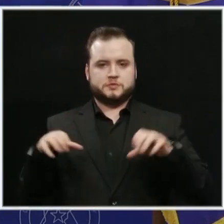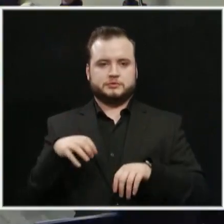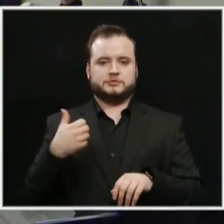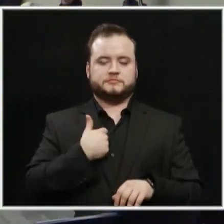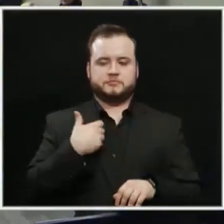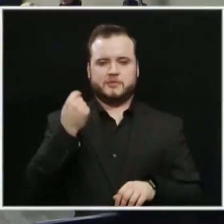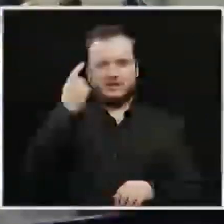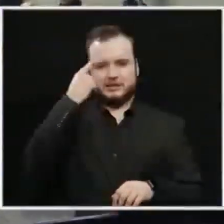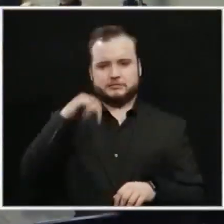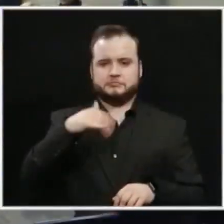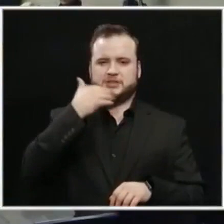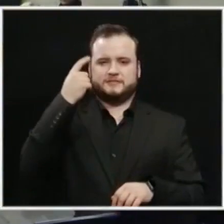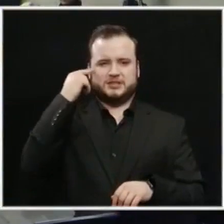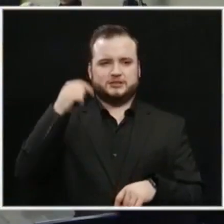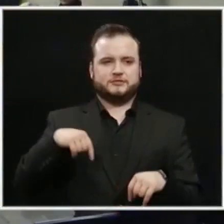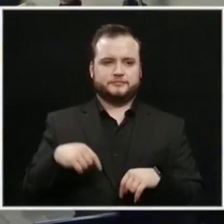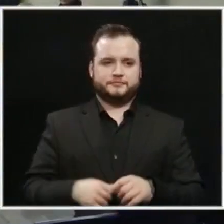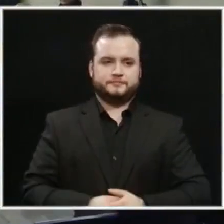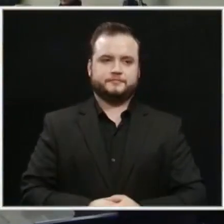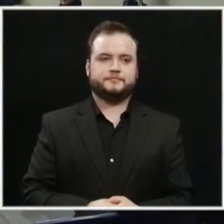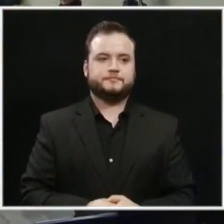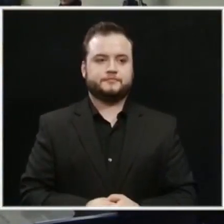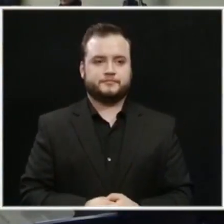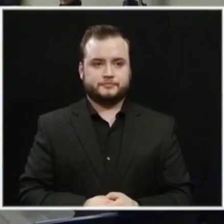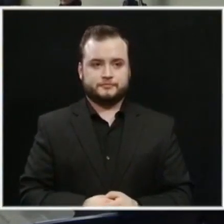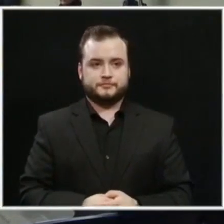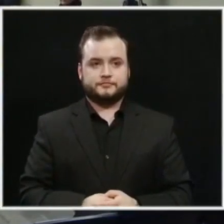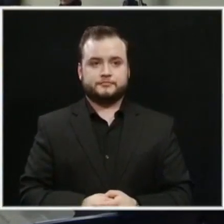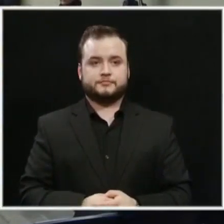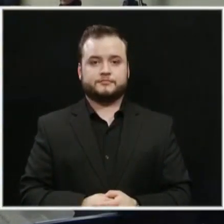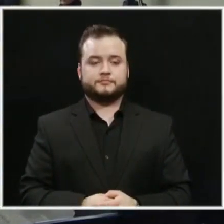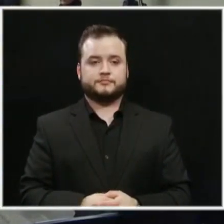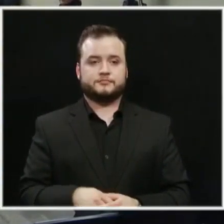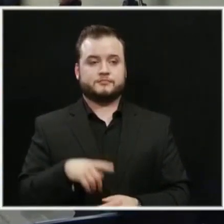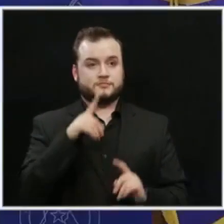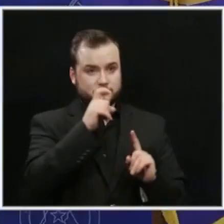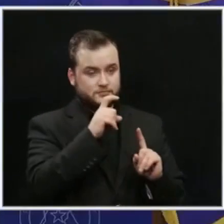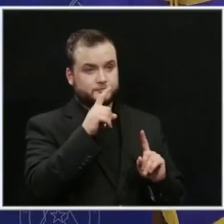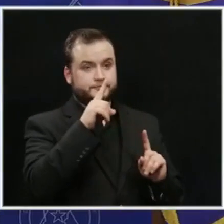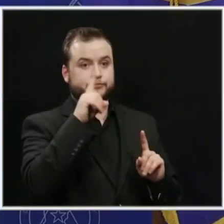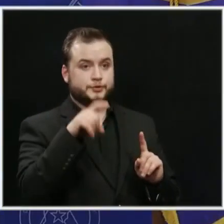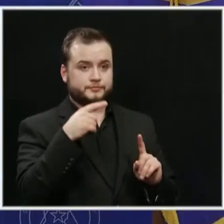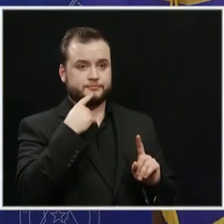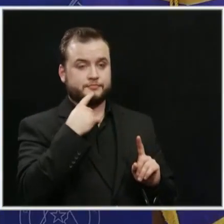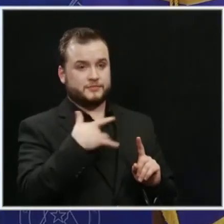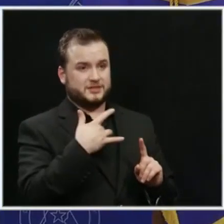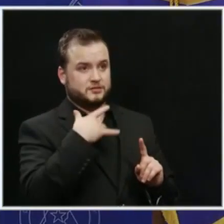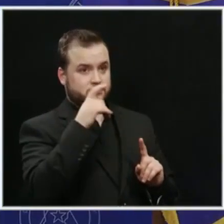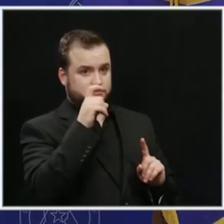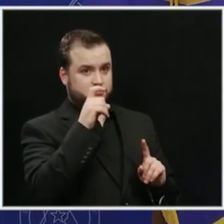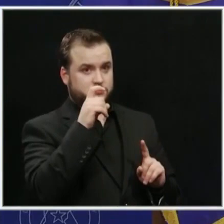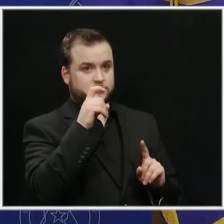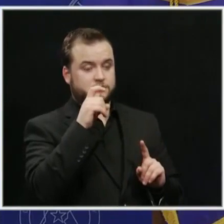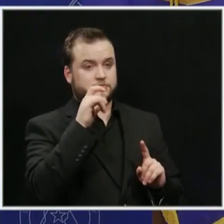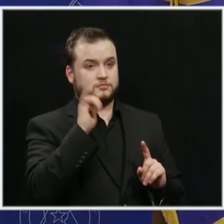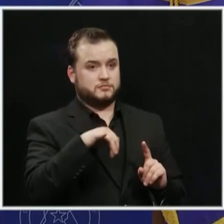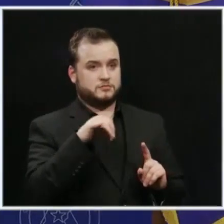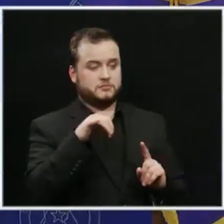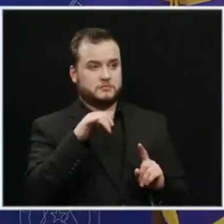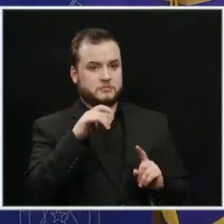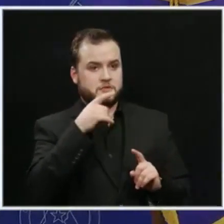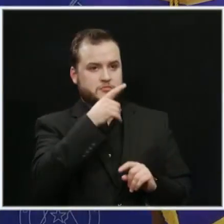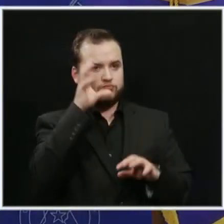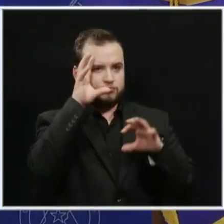is just fanning the flames among people who are already very, very frustrated? Yeah, I'm not, again,